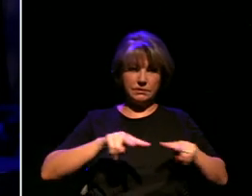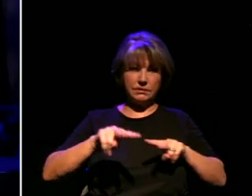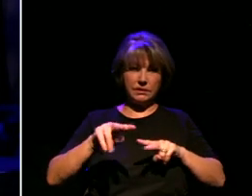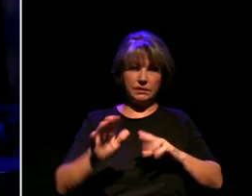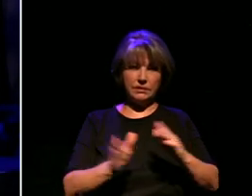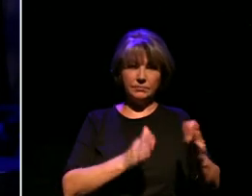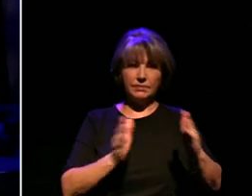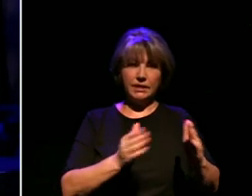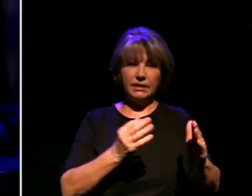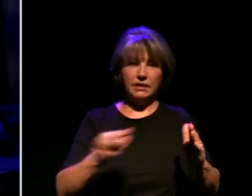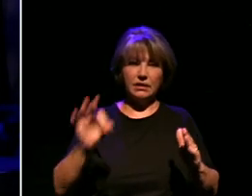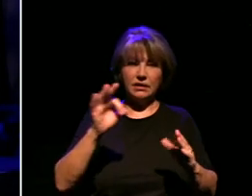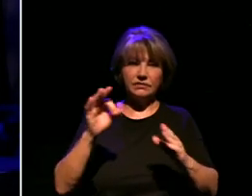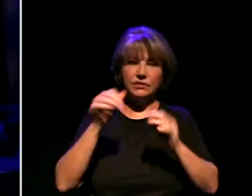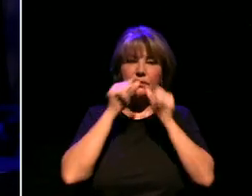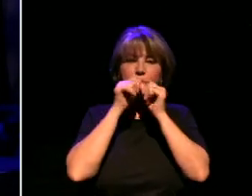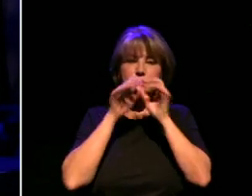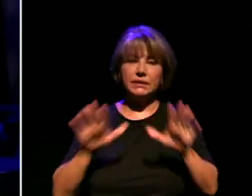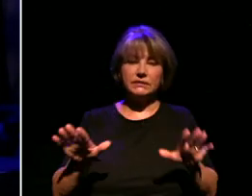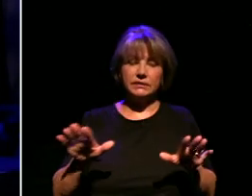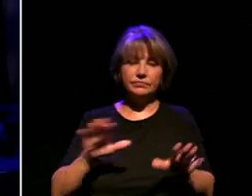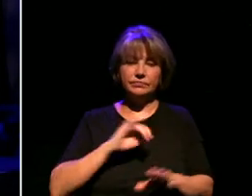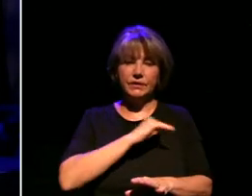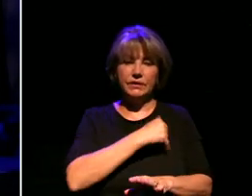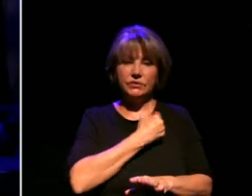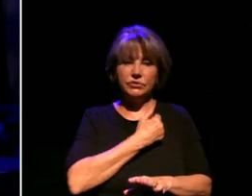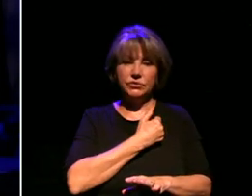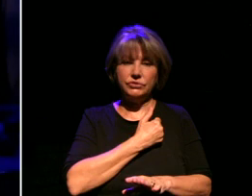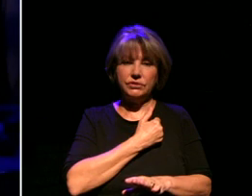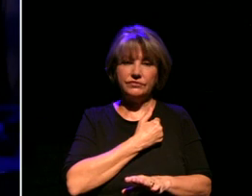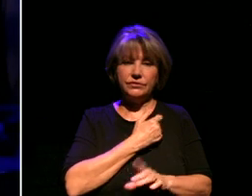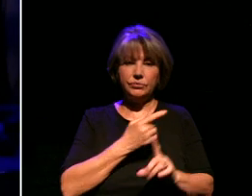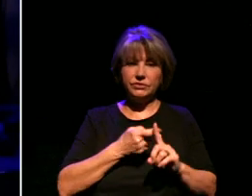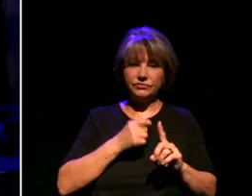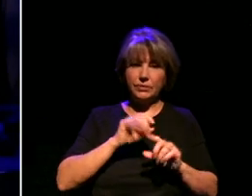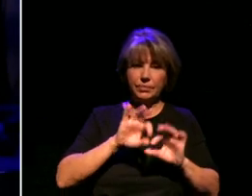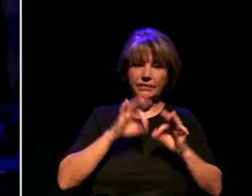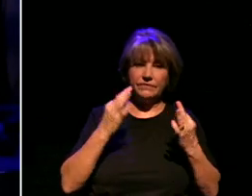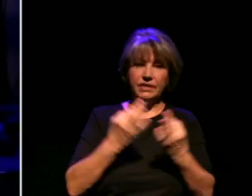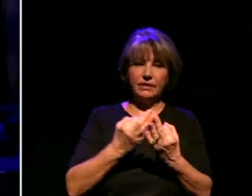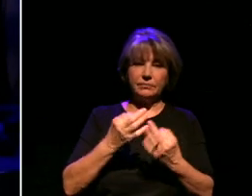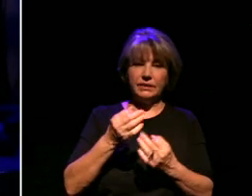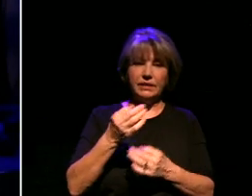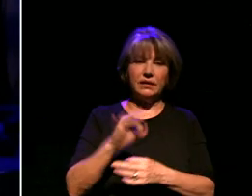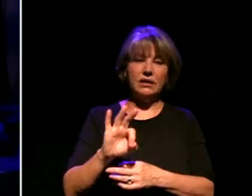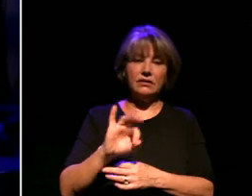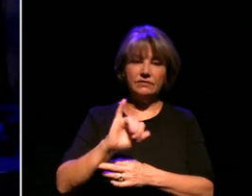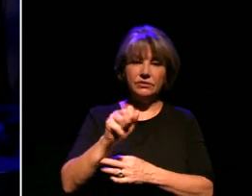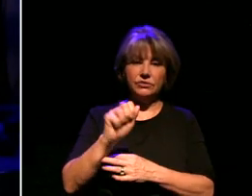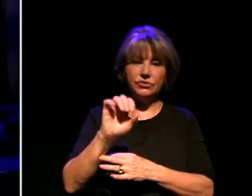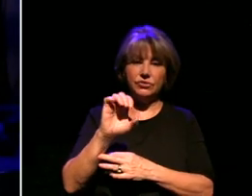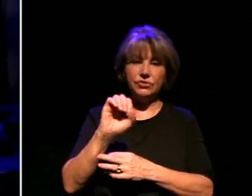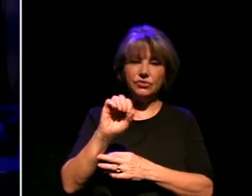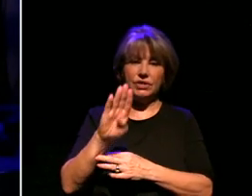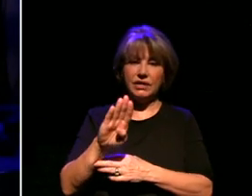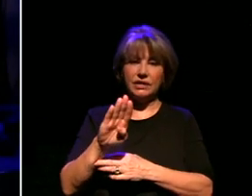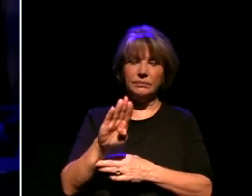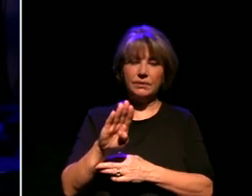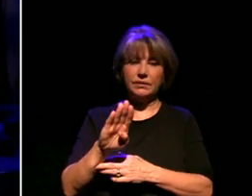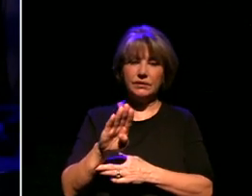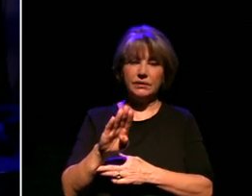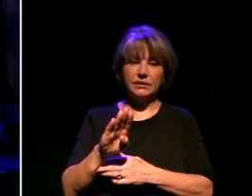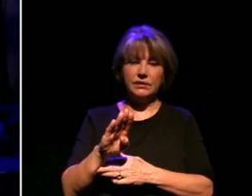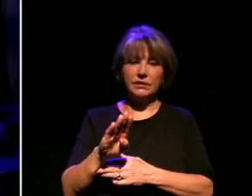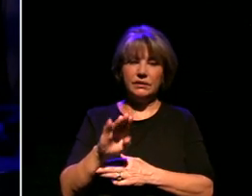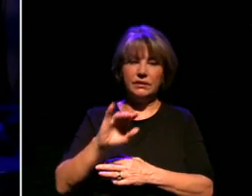God. Because Joseph was of a family of Jacob. And Jacob had 12 sons, 11 of the other brothers that